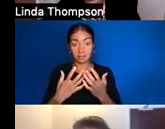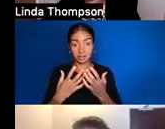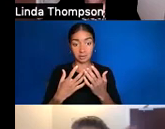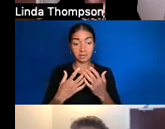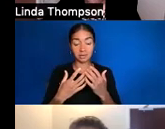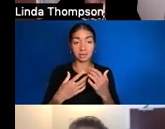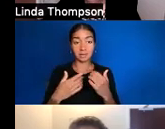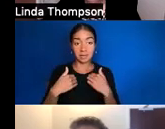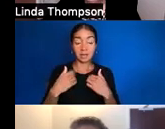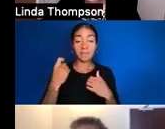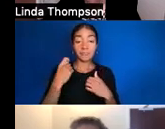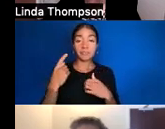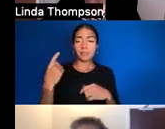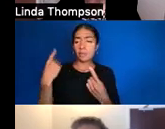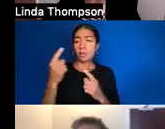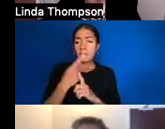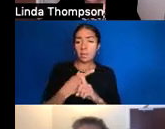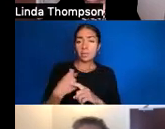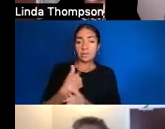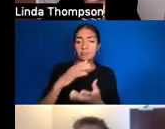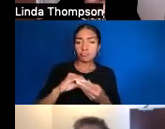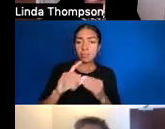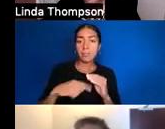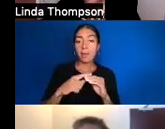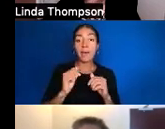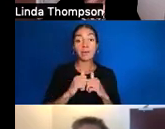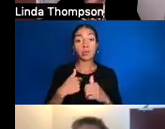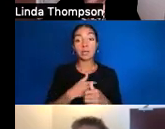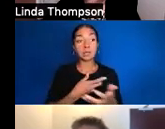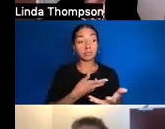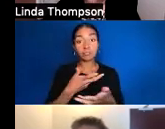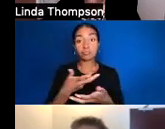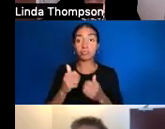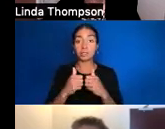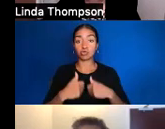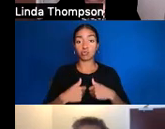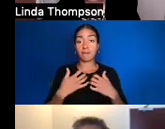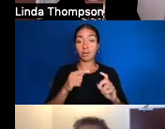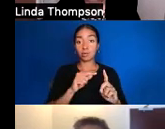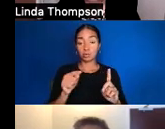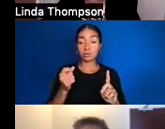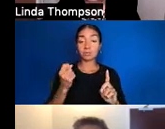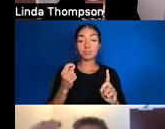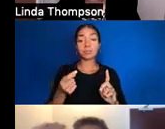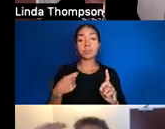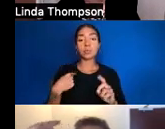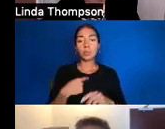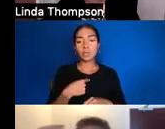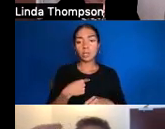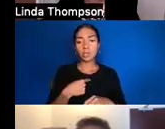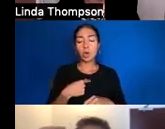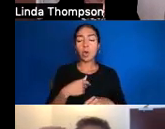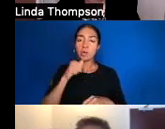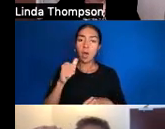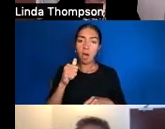kind of spent the last month talking about how when we're working with survivors, that we're not in